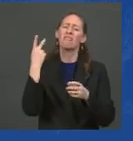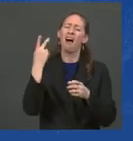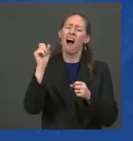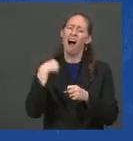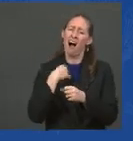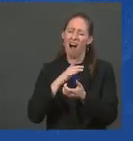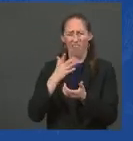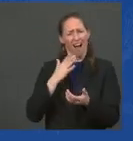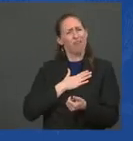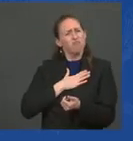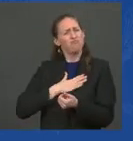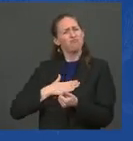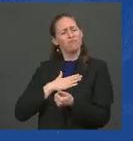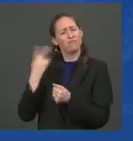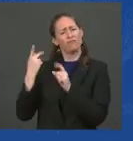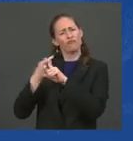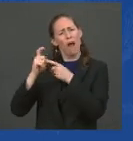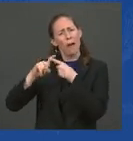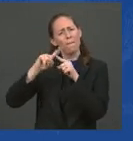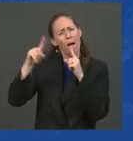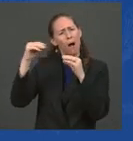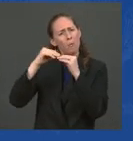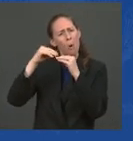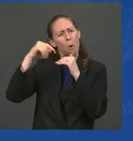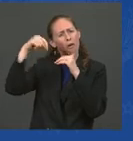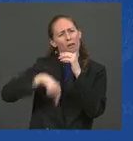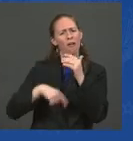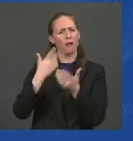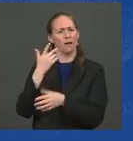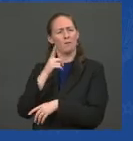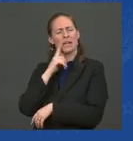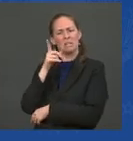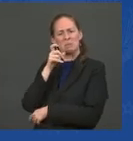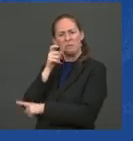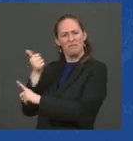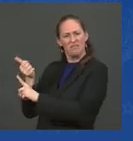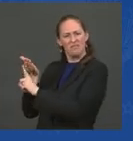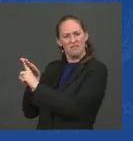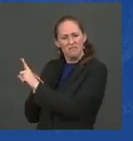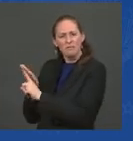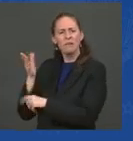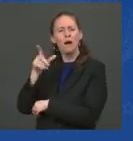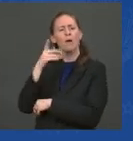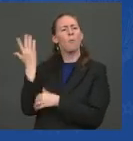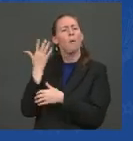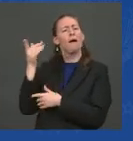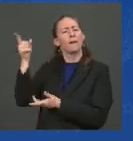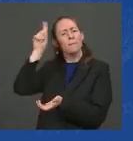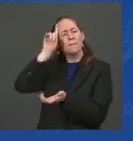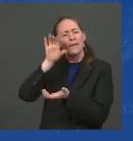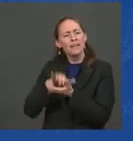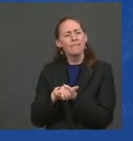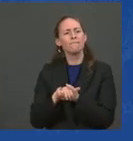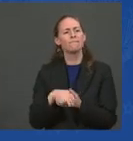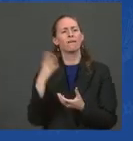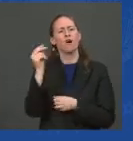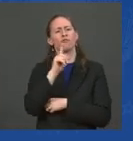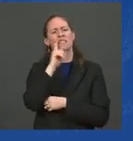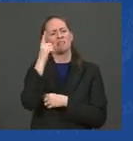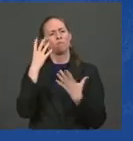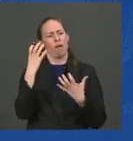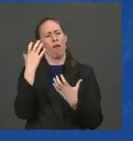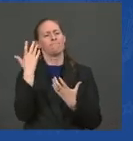friendship. It is also a reflection of who you are, of what you believe, and what you want for our country.